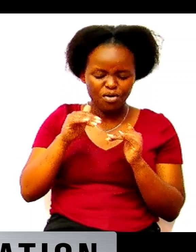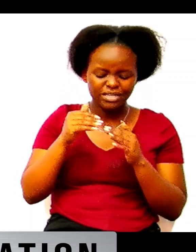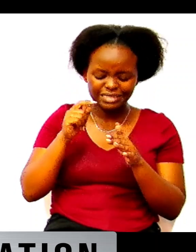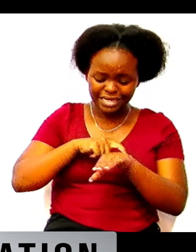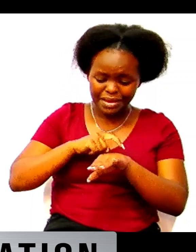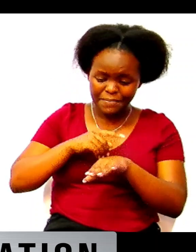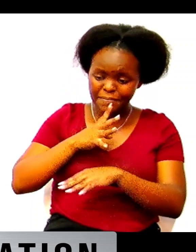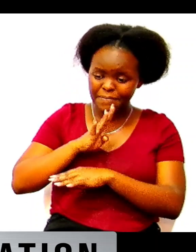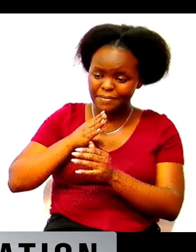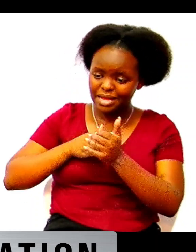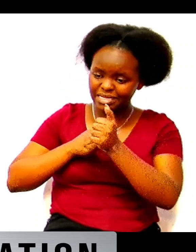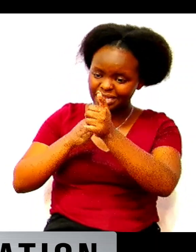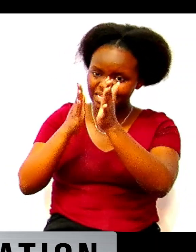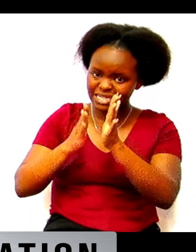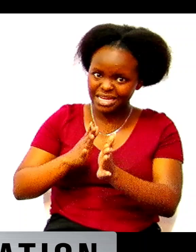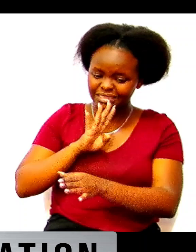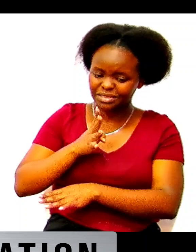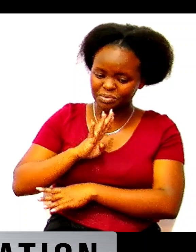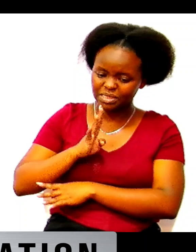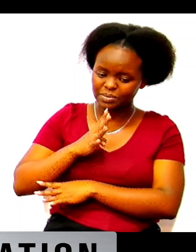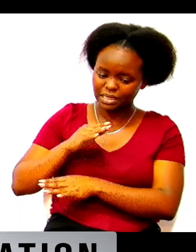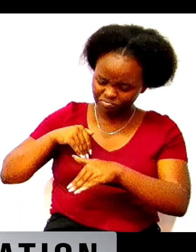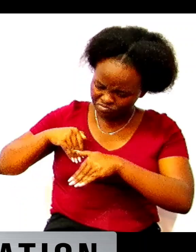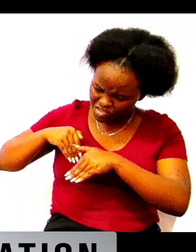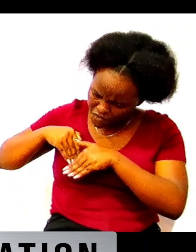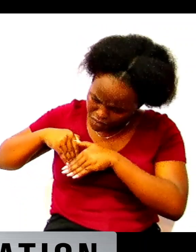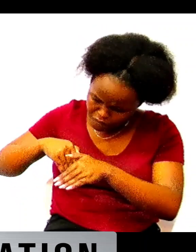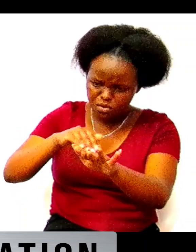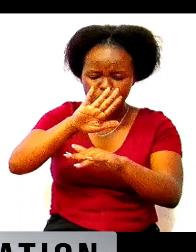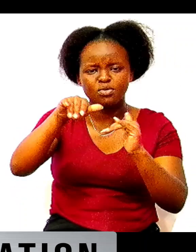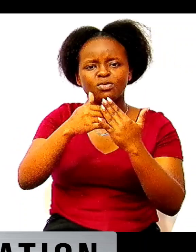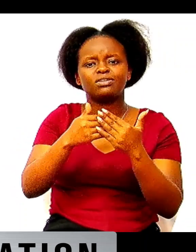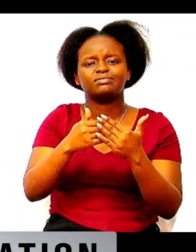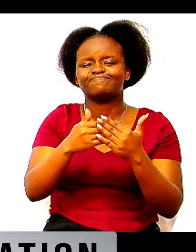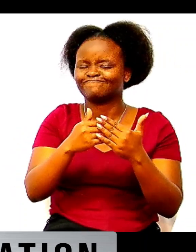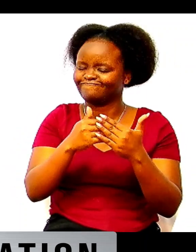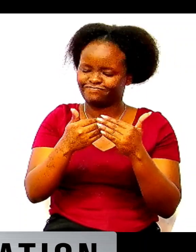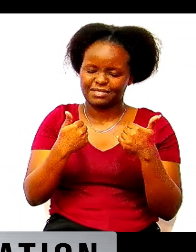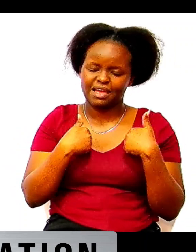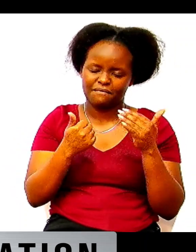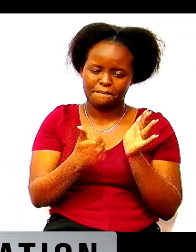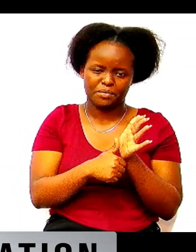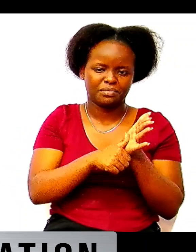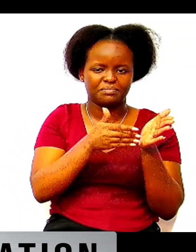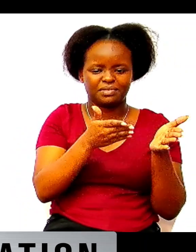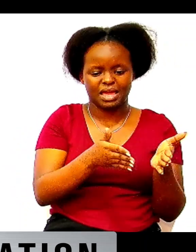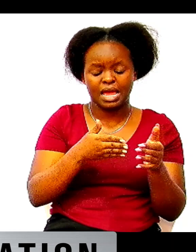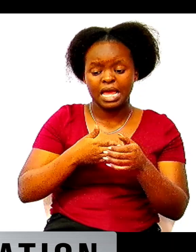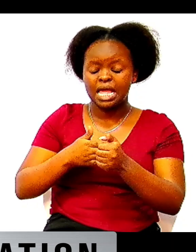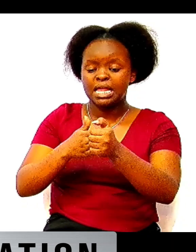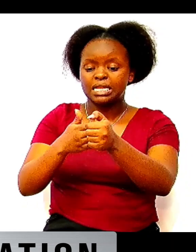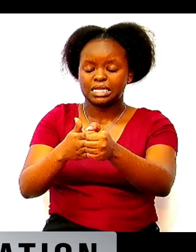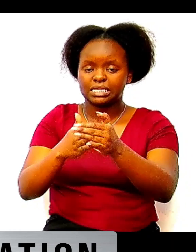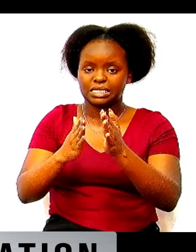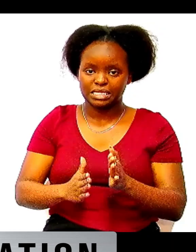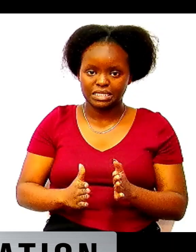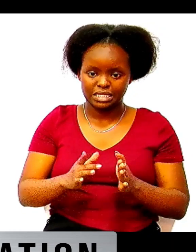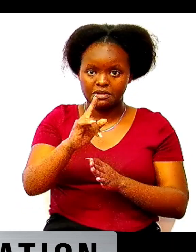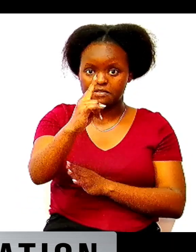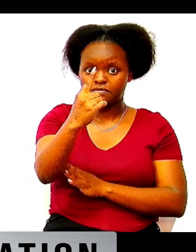is what you're getting. Jonah, you know, and I have said that in this show before, the leaders, the